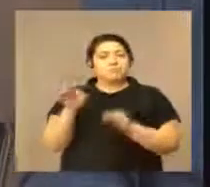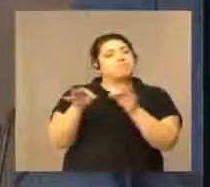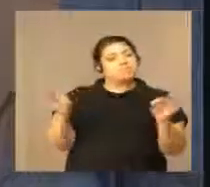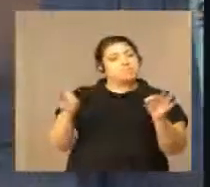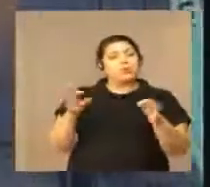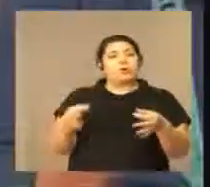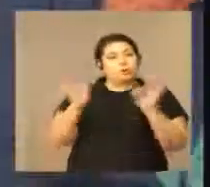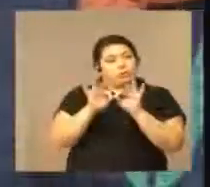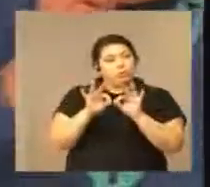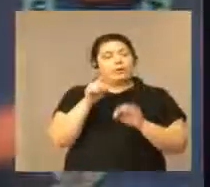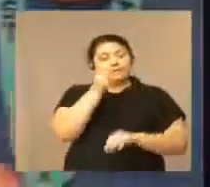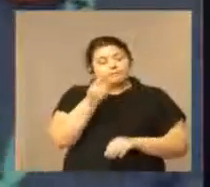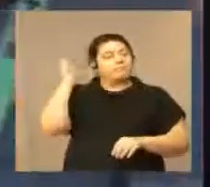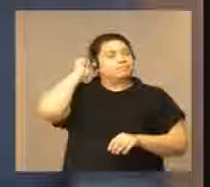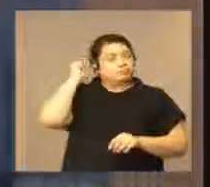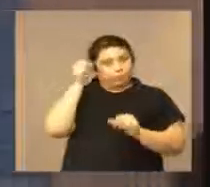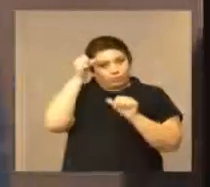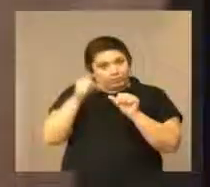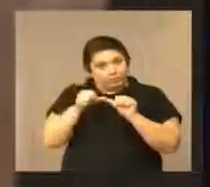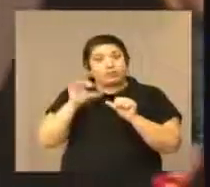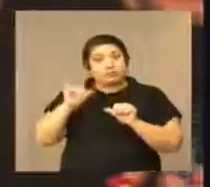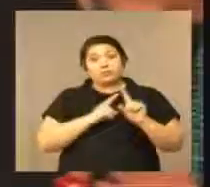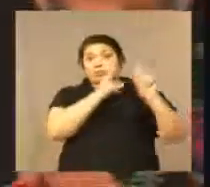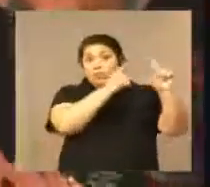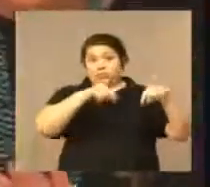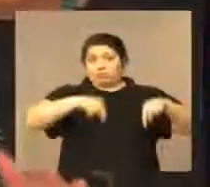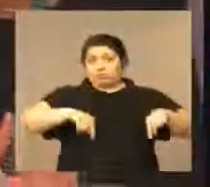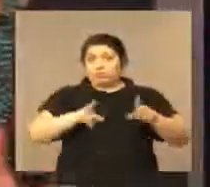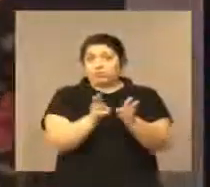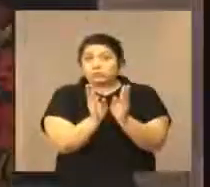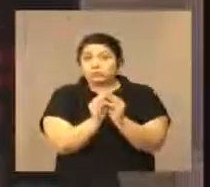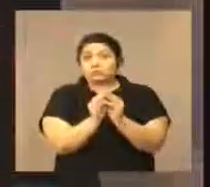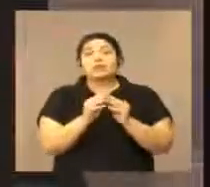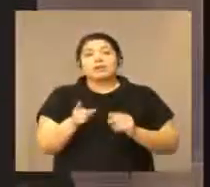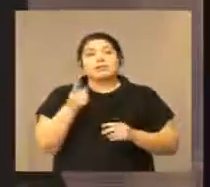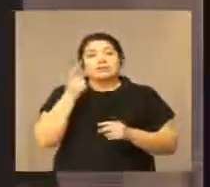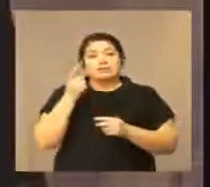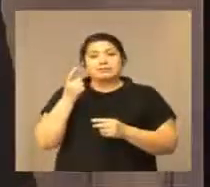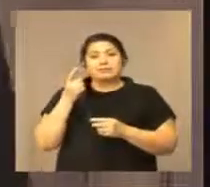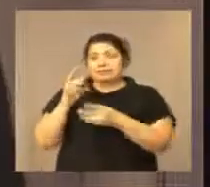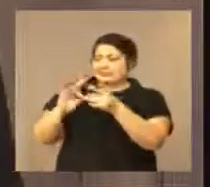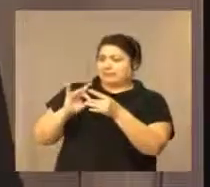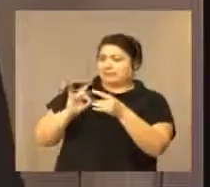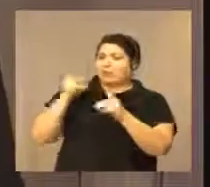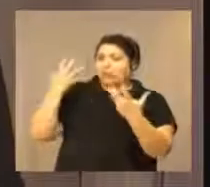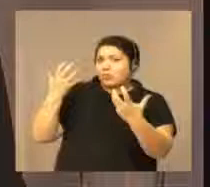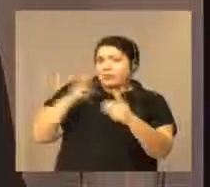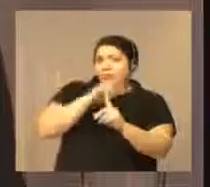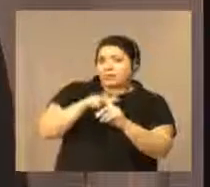need to remember as part of what we're doing here. And also you mentioned about applying a rights-based